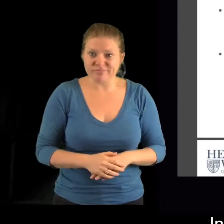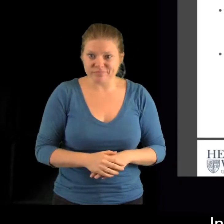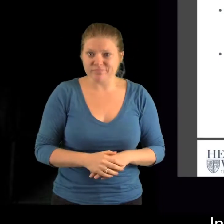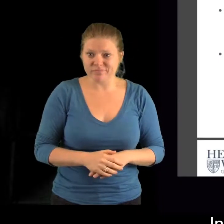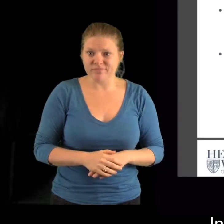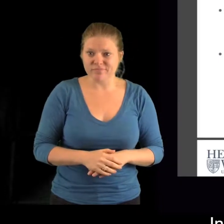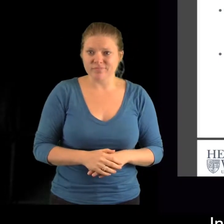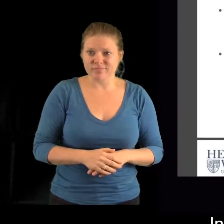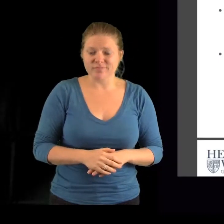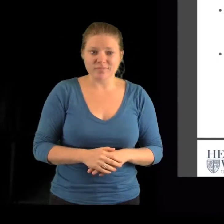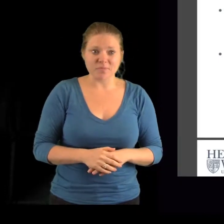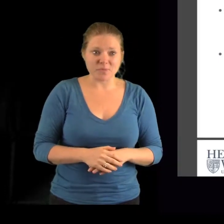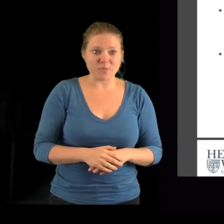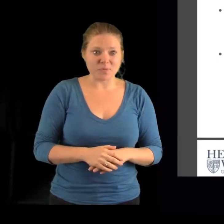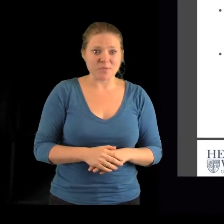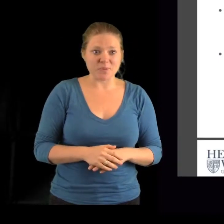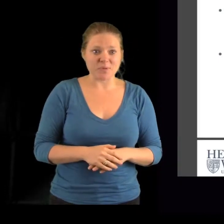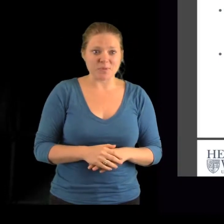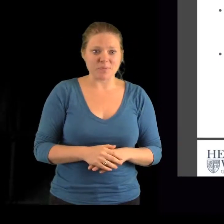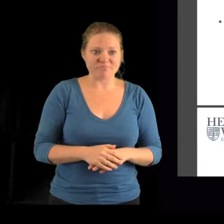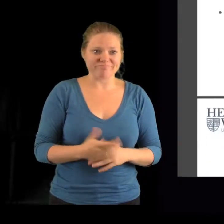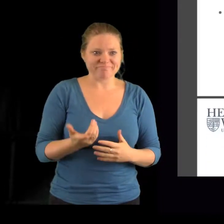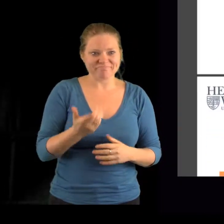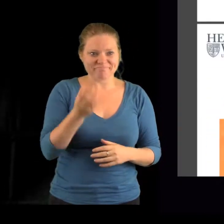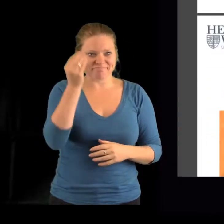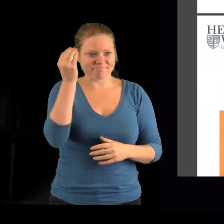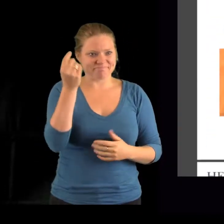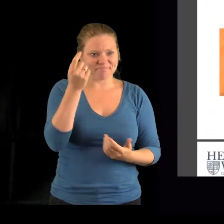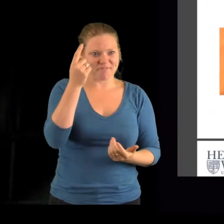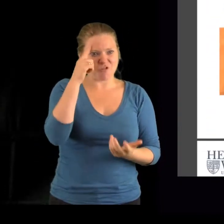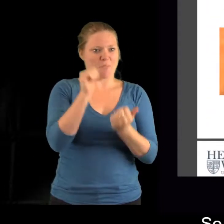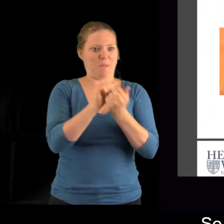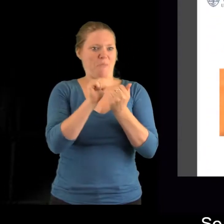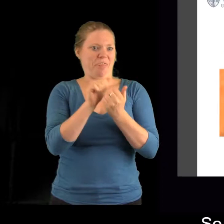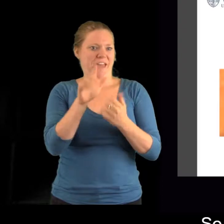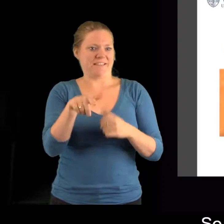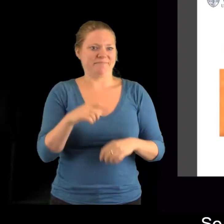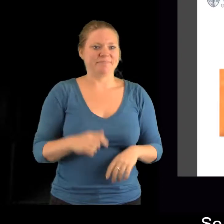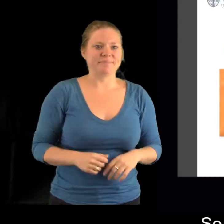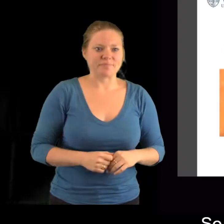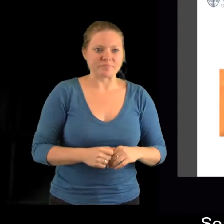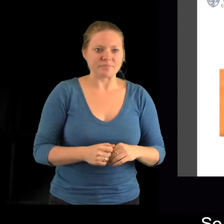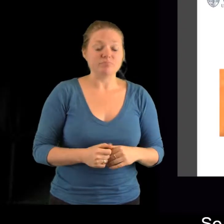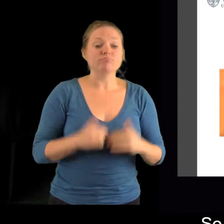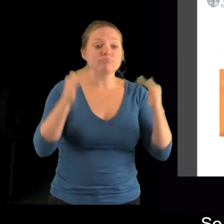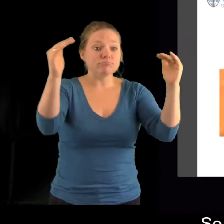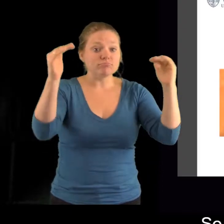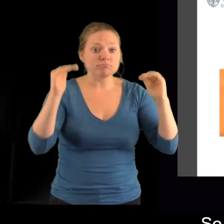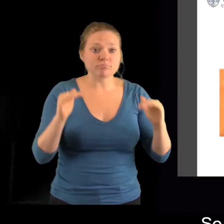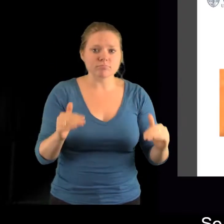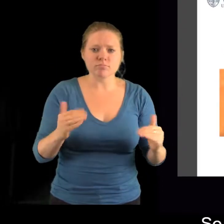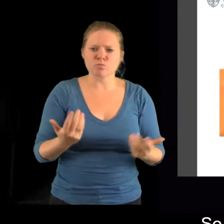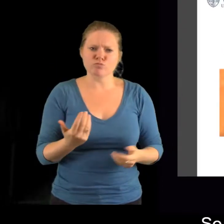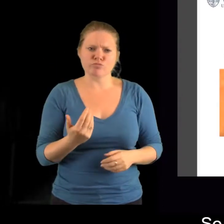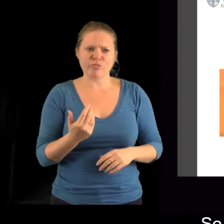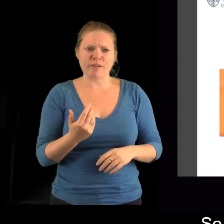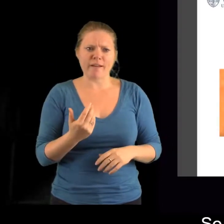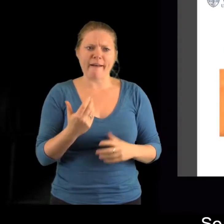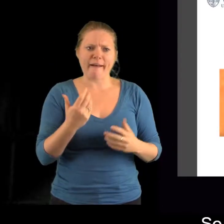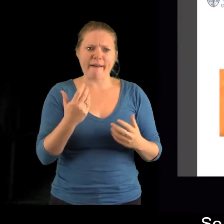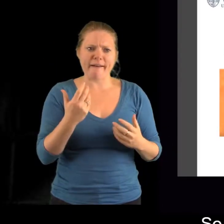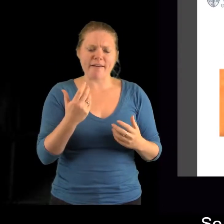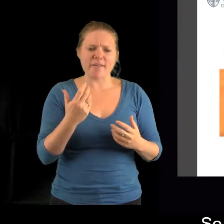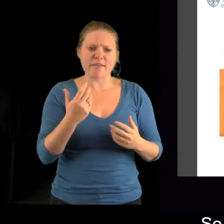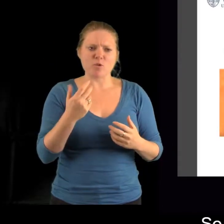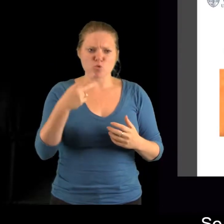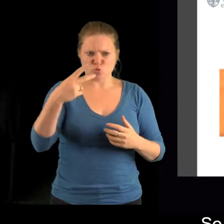so hopefully you'll keep that in mind. All right, so next, what do you think these concepts mean?